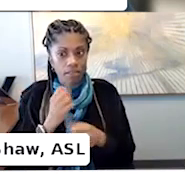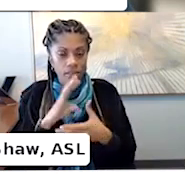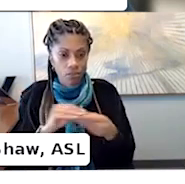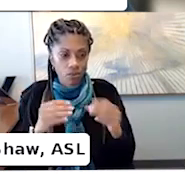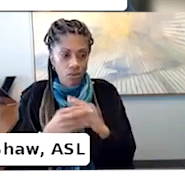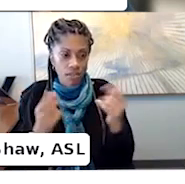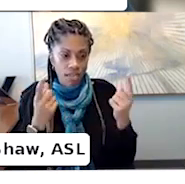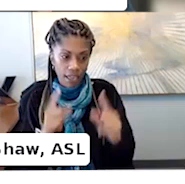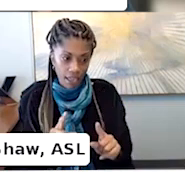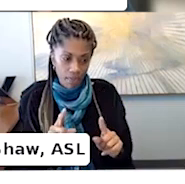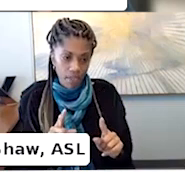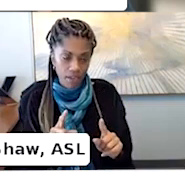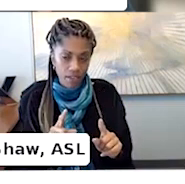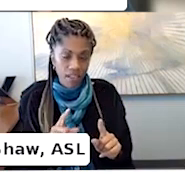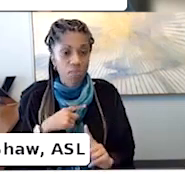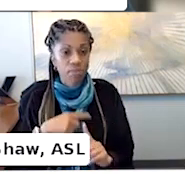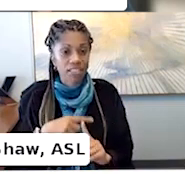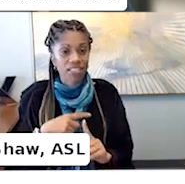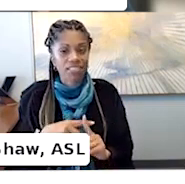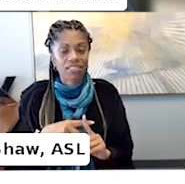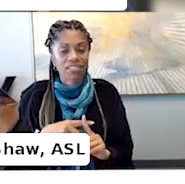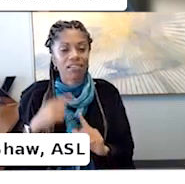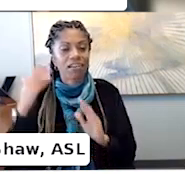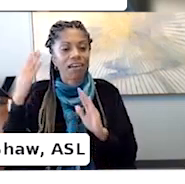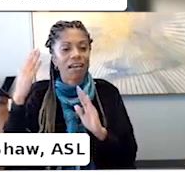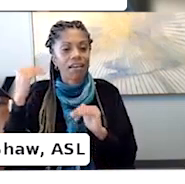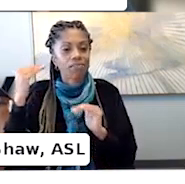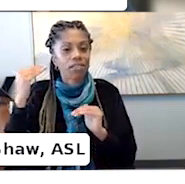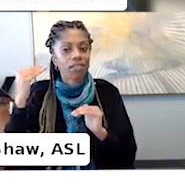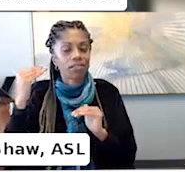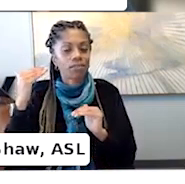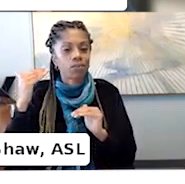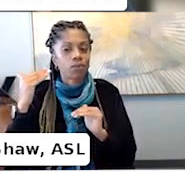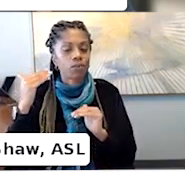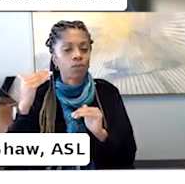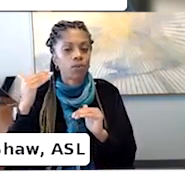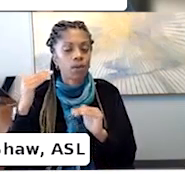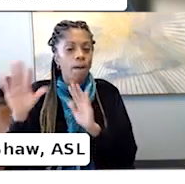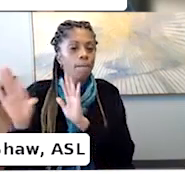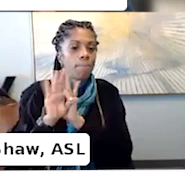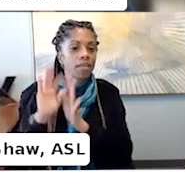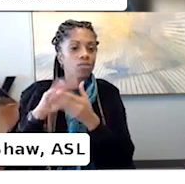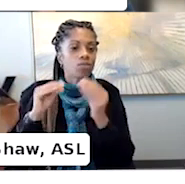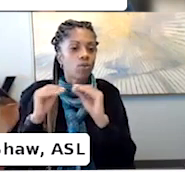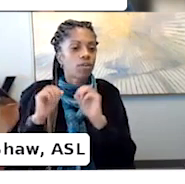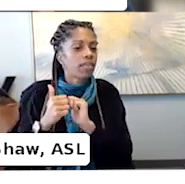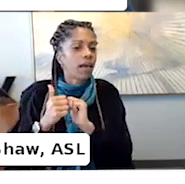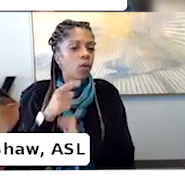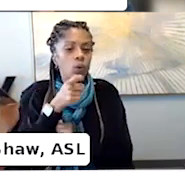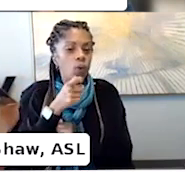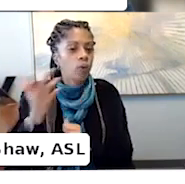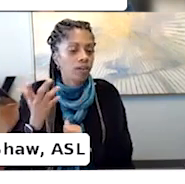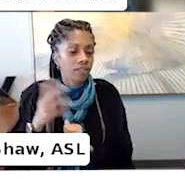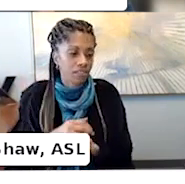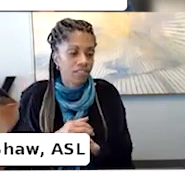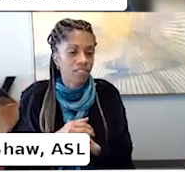also expectations of whose stories to tell. We'll talk through quickly how to gather stories